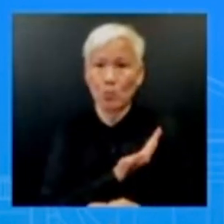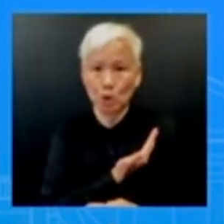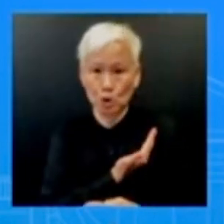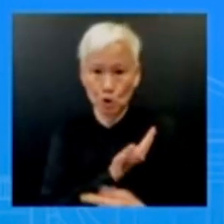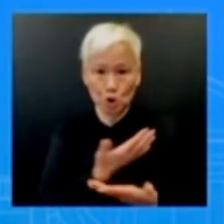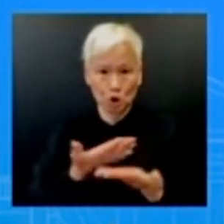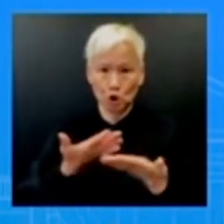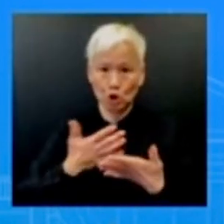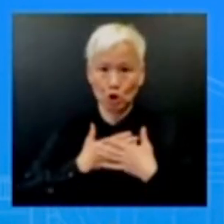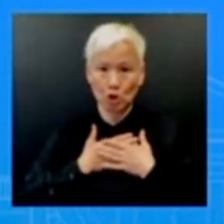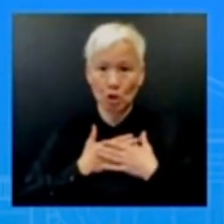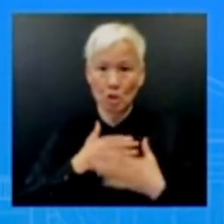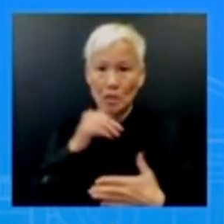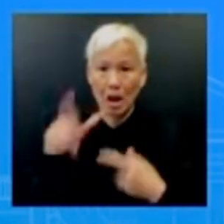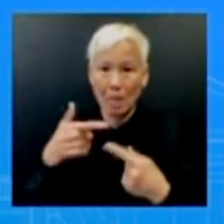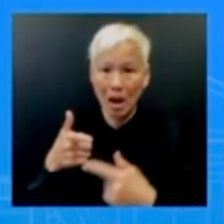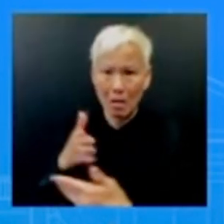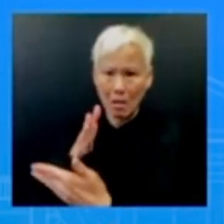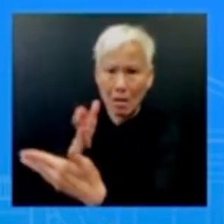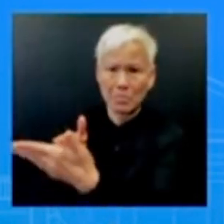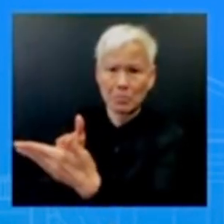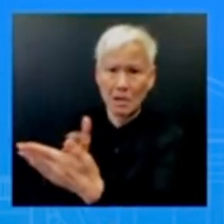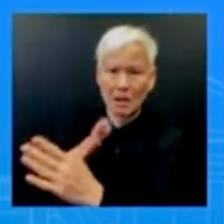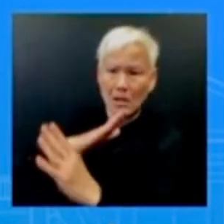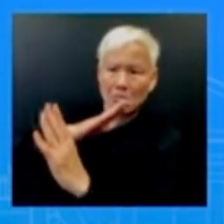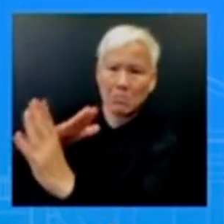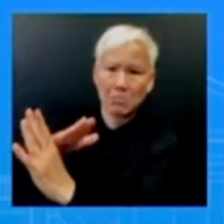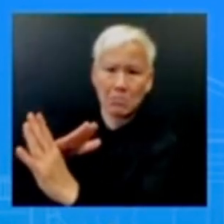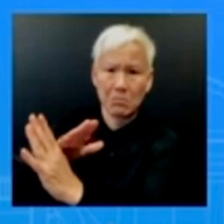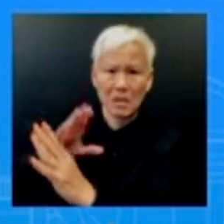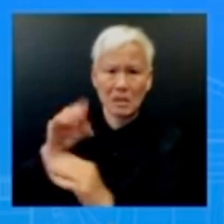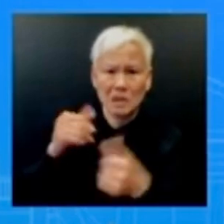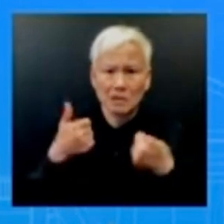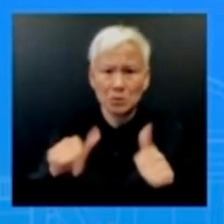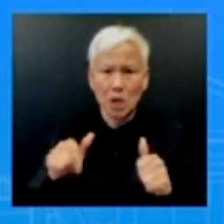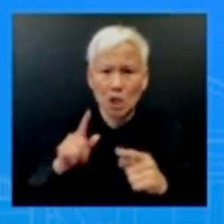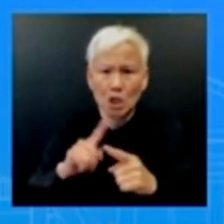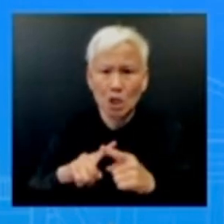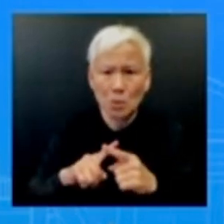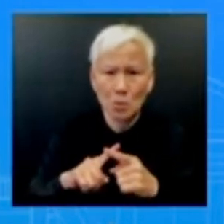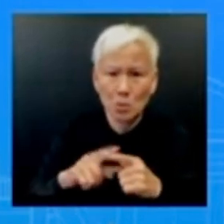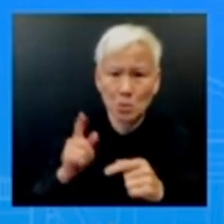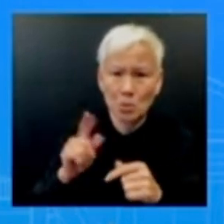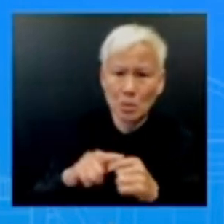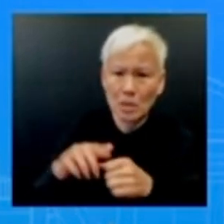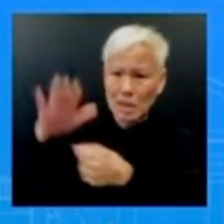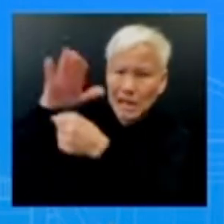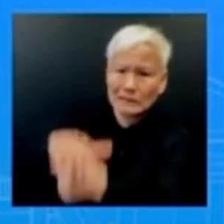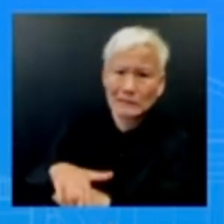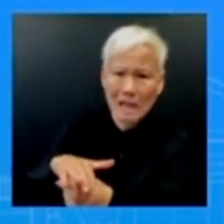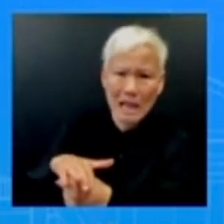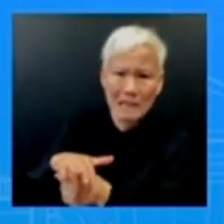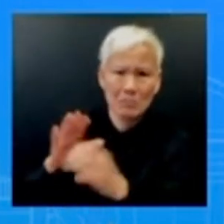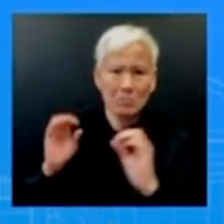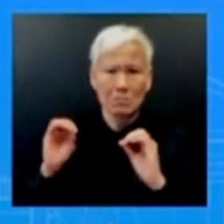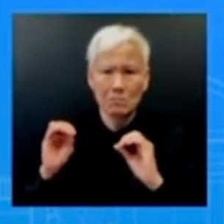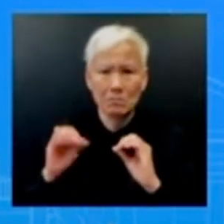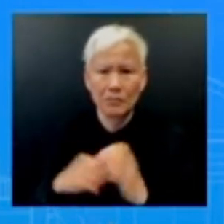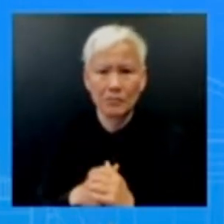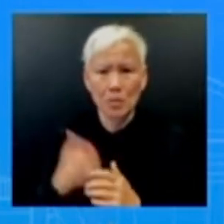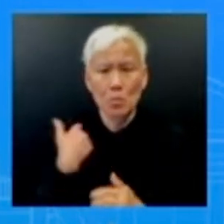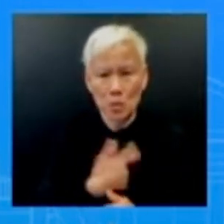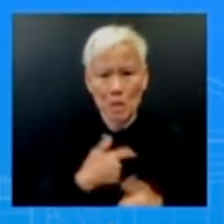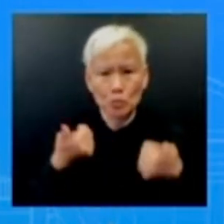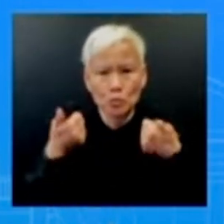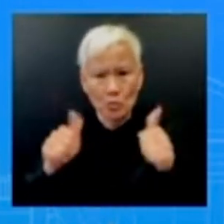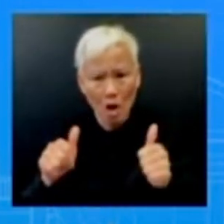block or an obstacle. There's no effort to contain here. It's about advancing what President Biden believes are the appropriate foreign policy goals for